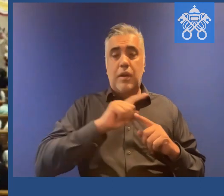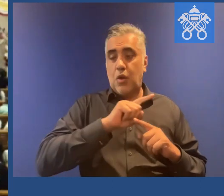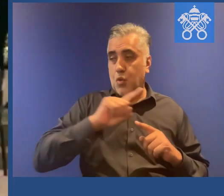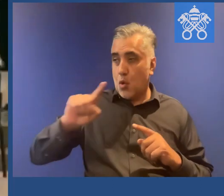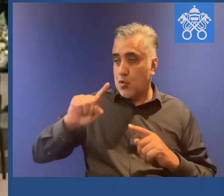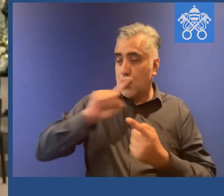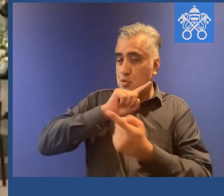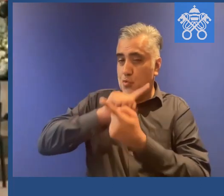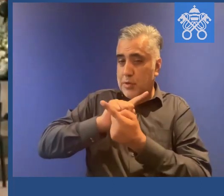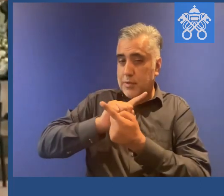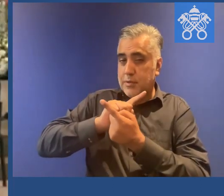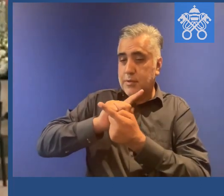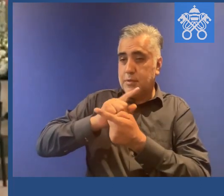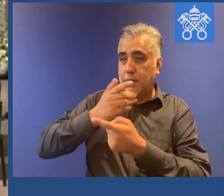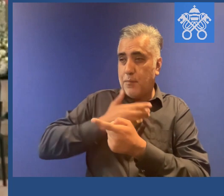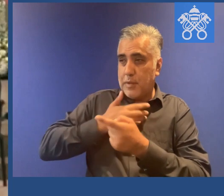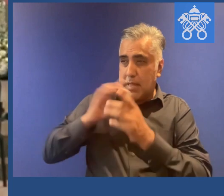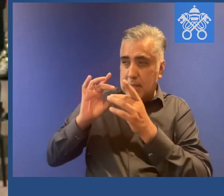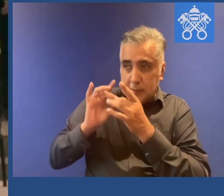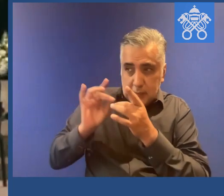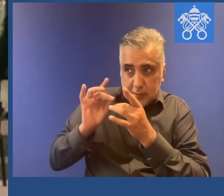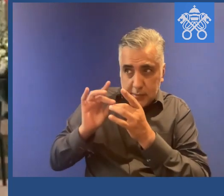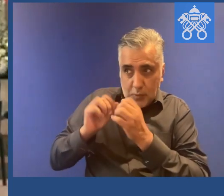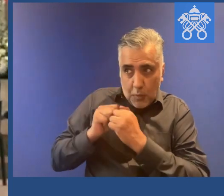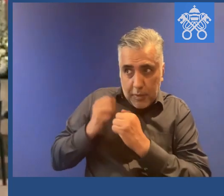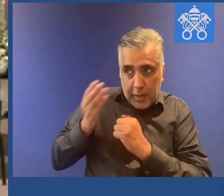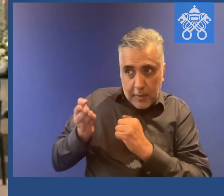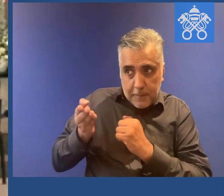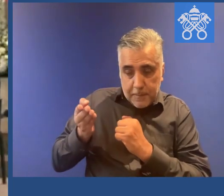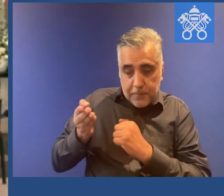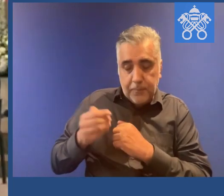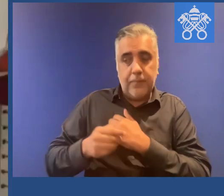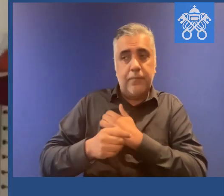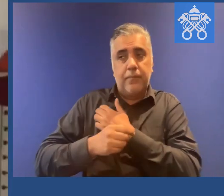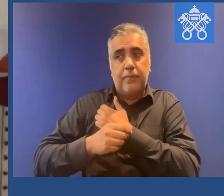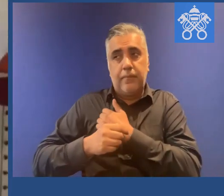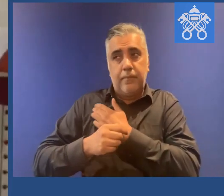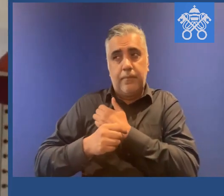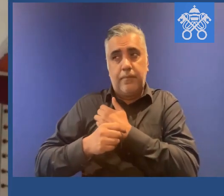greet our Holy Father and exchange a few words with him.